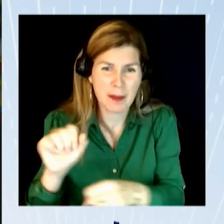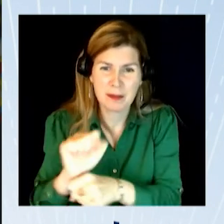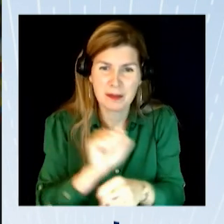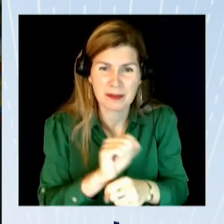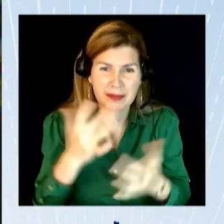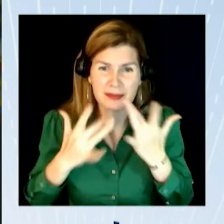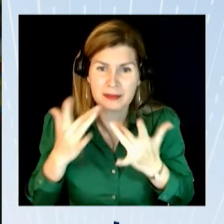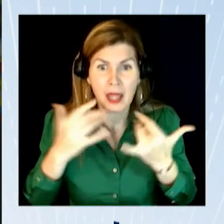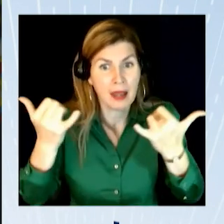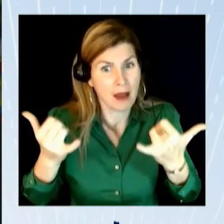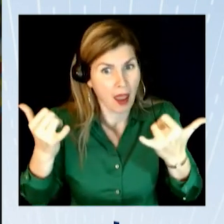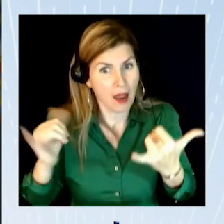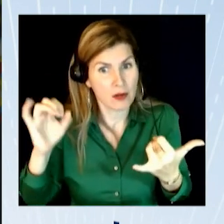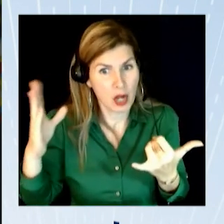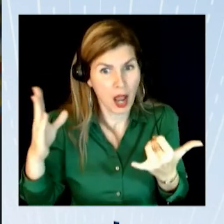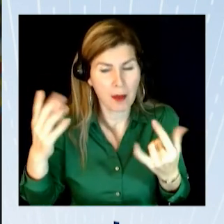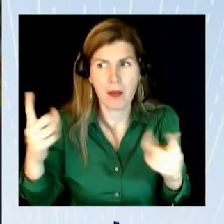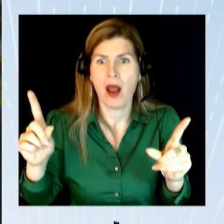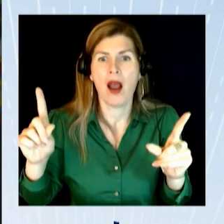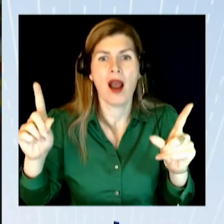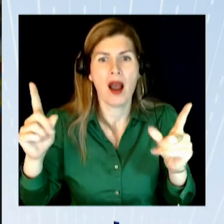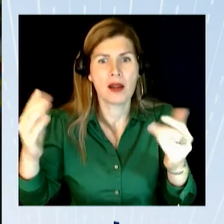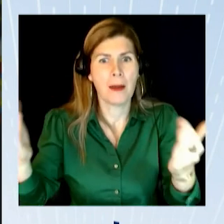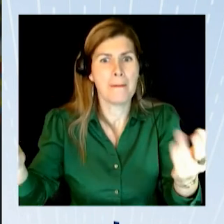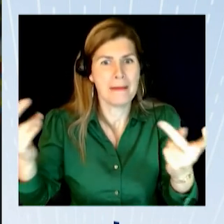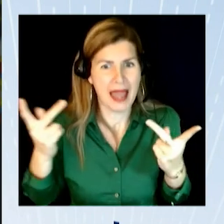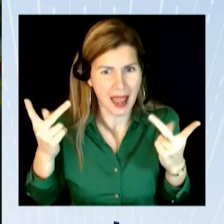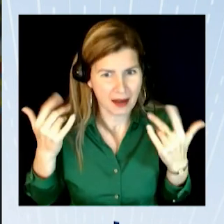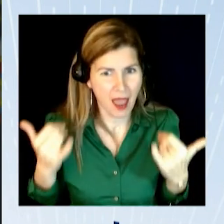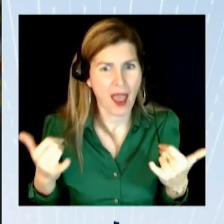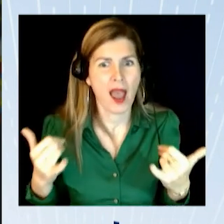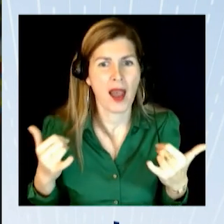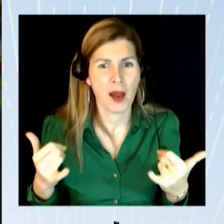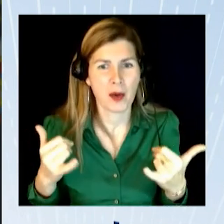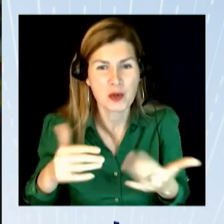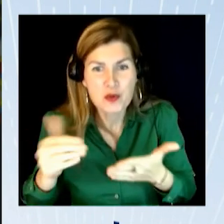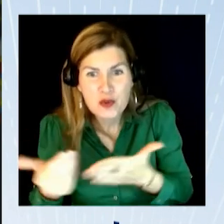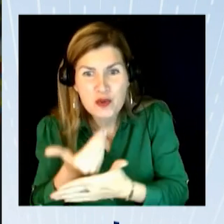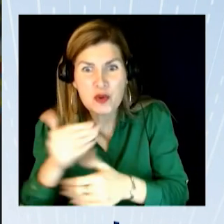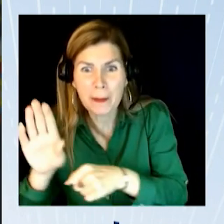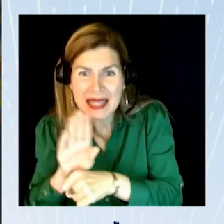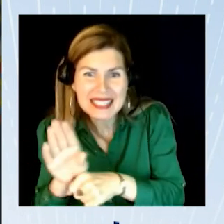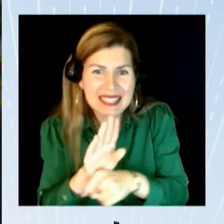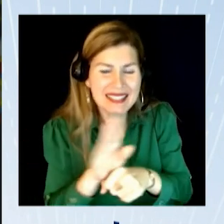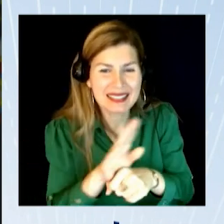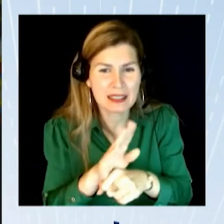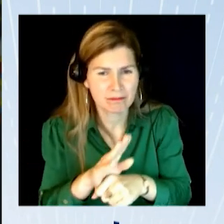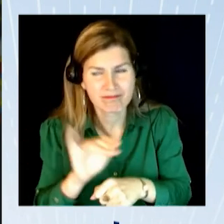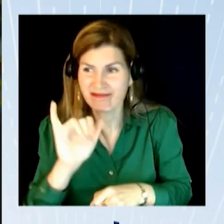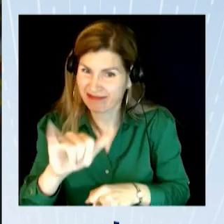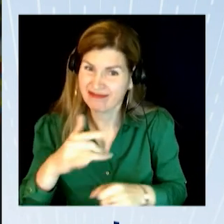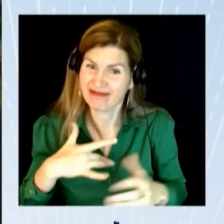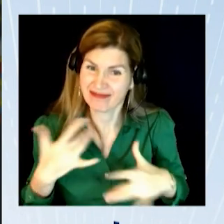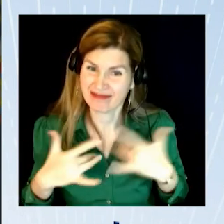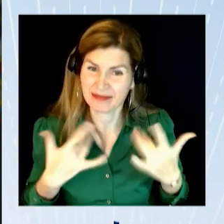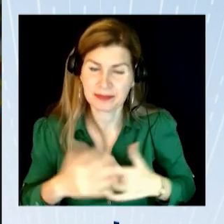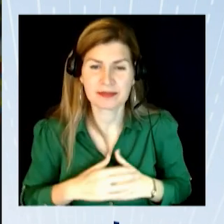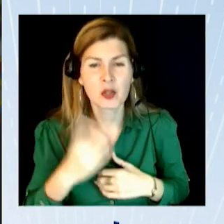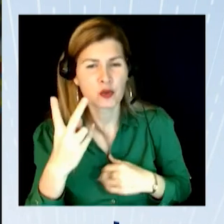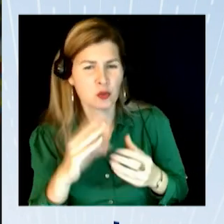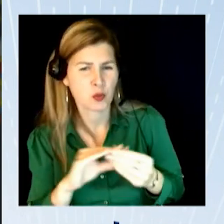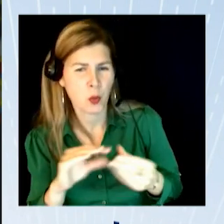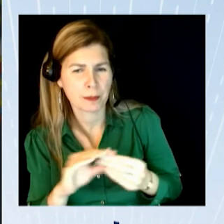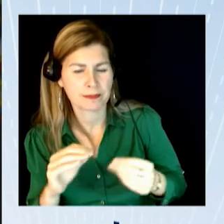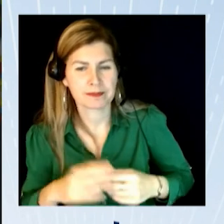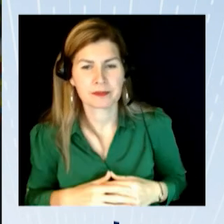jobs that left, they're finally coming back and new industries. So we're so excited about this. Let me tell you two stories. First of all,